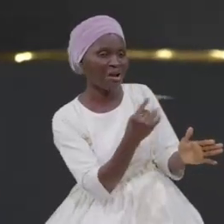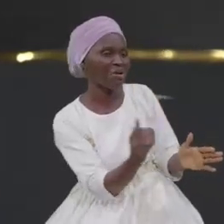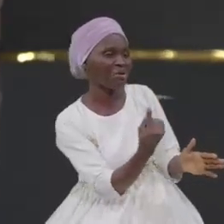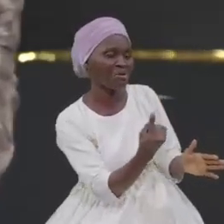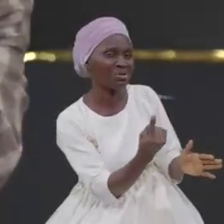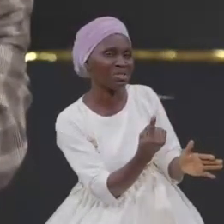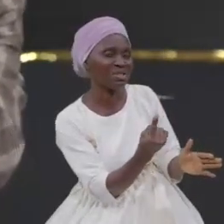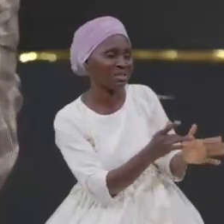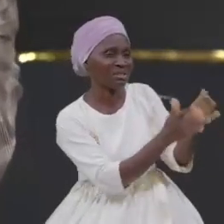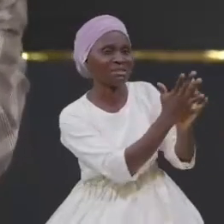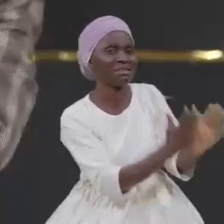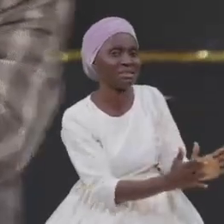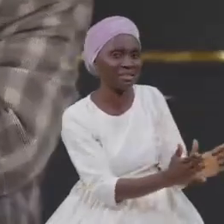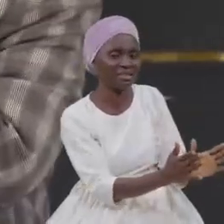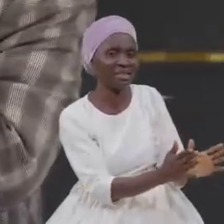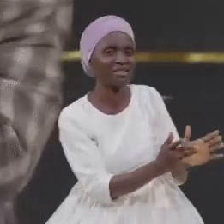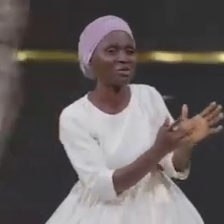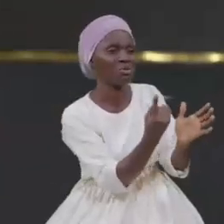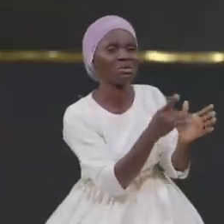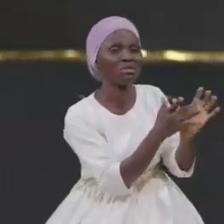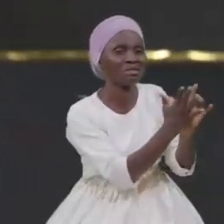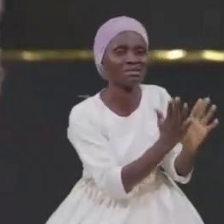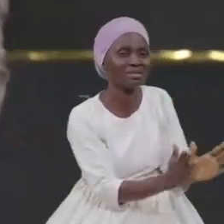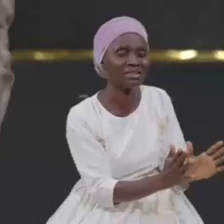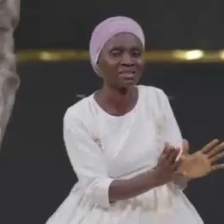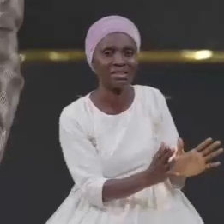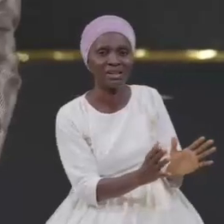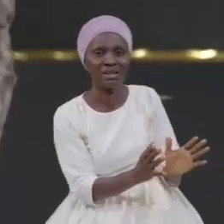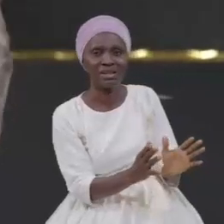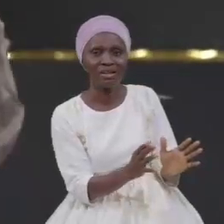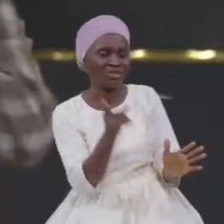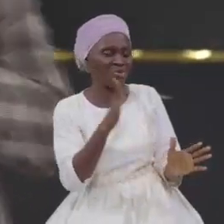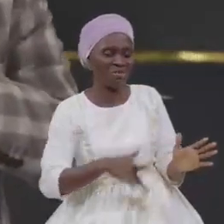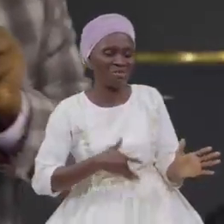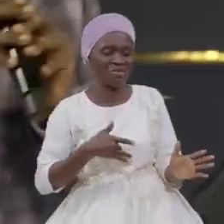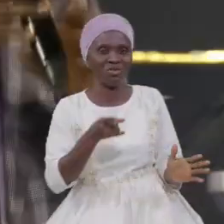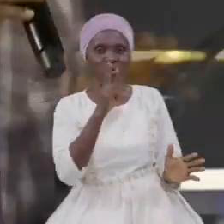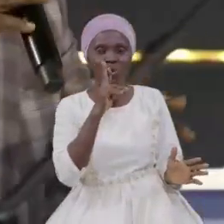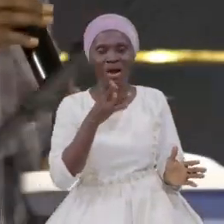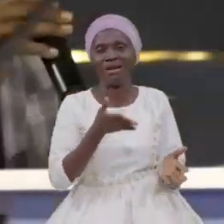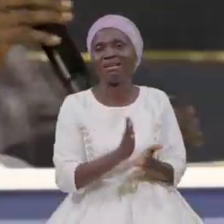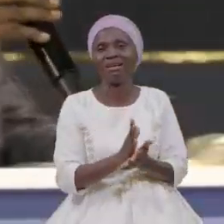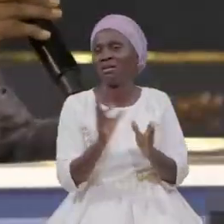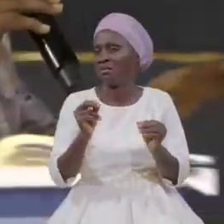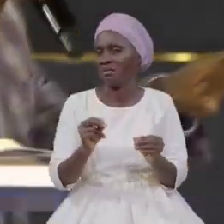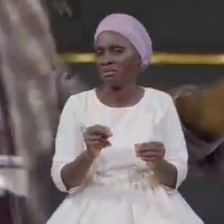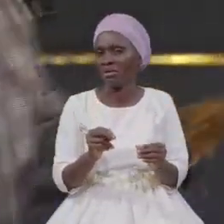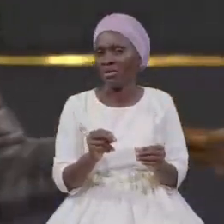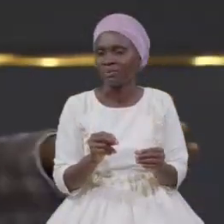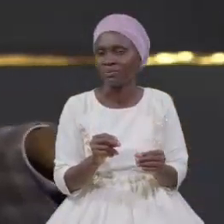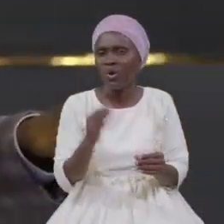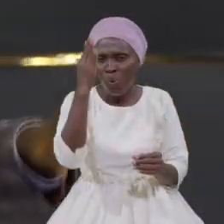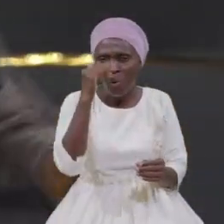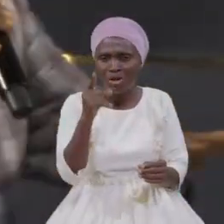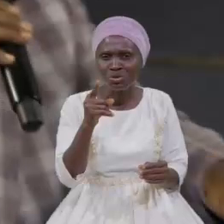right. But why don't you stand beside Enoch? Why don't you stand beside